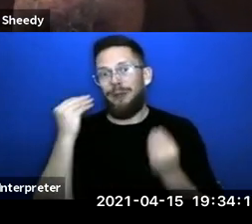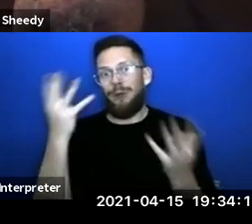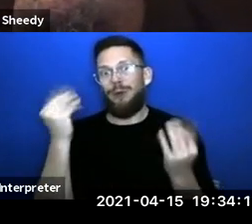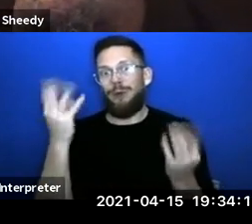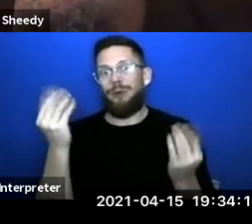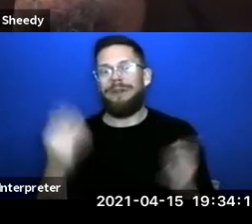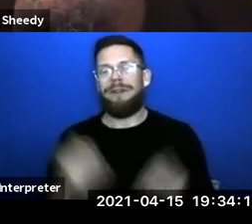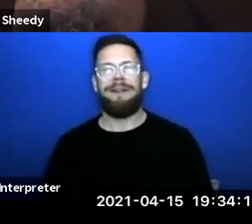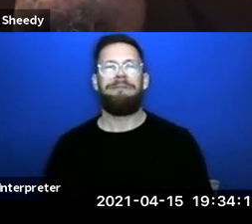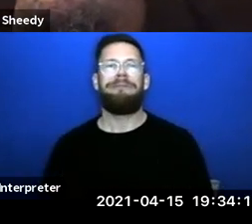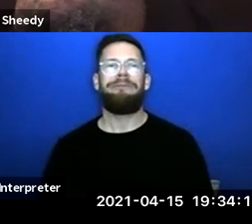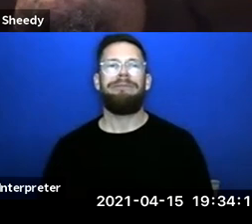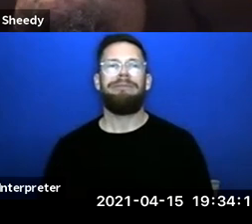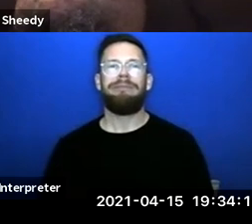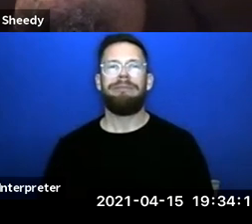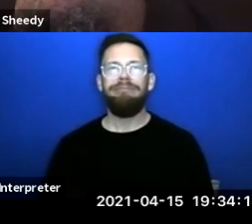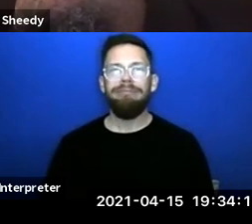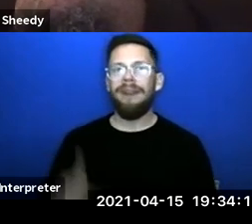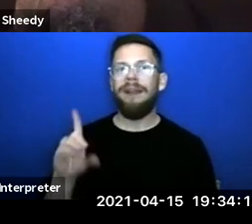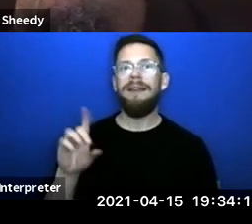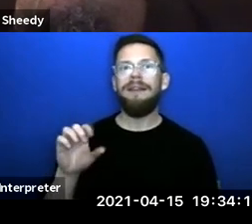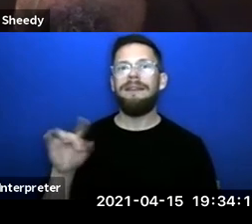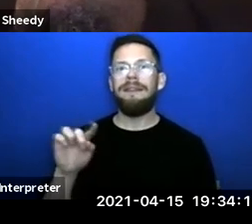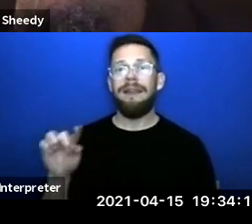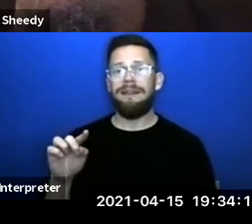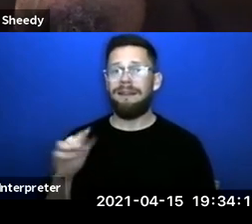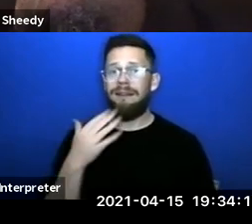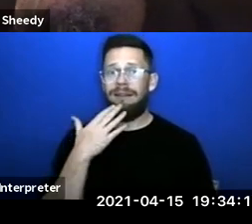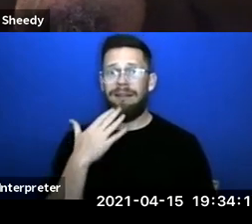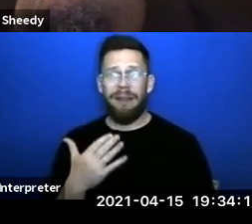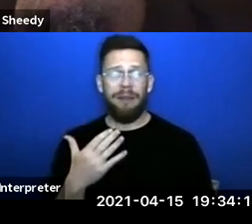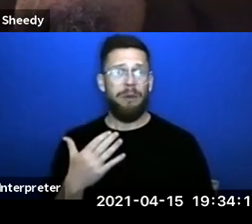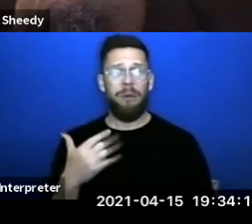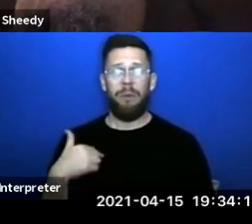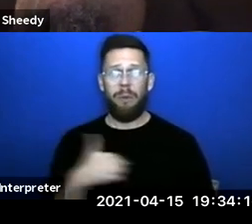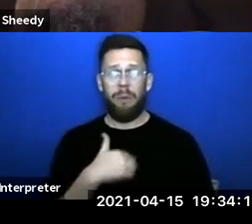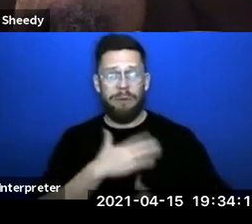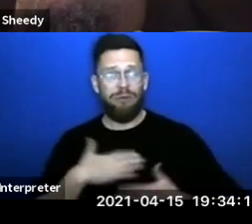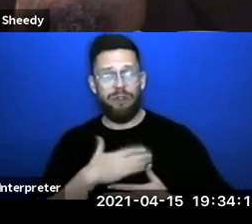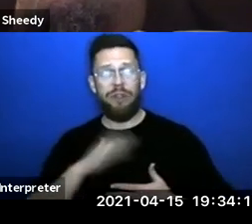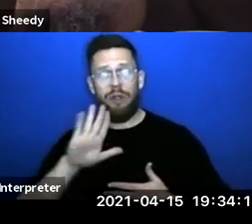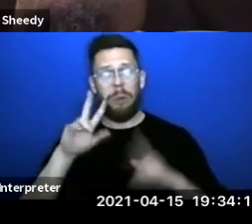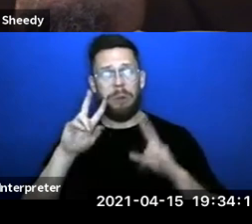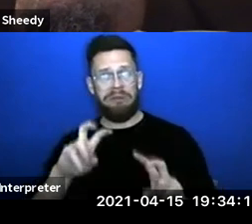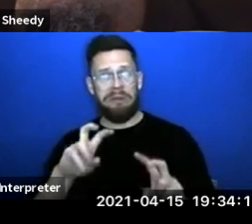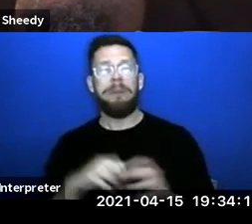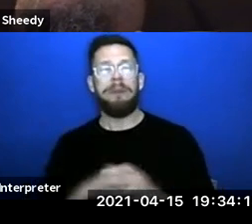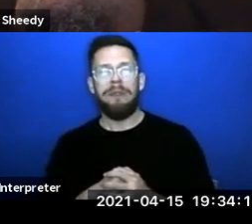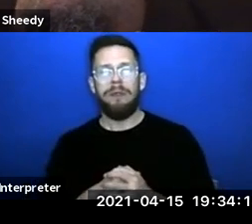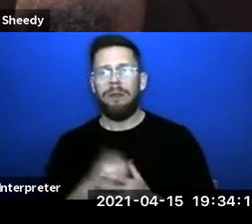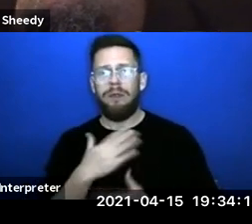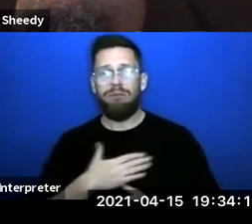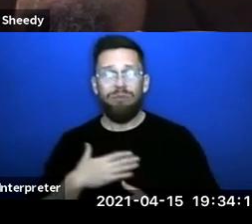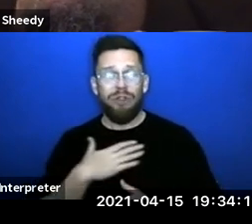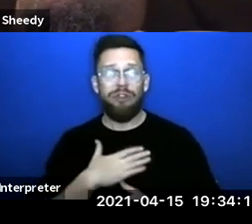we certainly appreciate their allowing us assessments. It's not something we would have ever thought to do ourselves. And we appreciate the